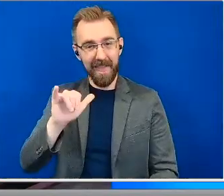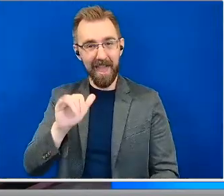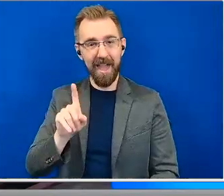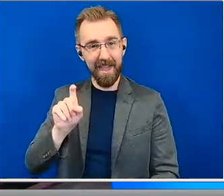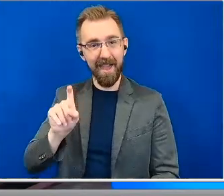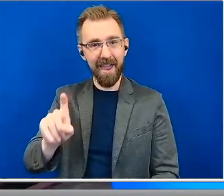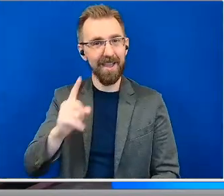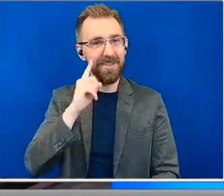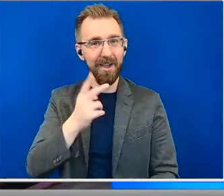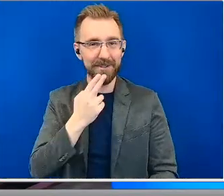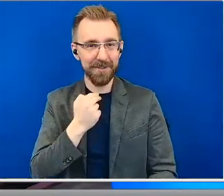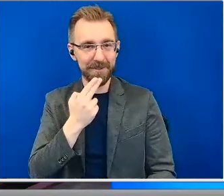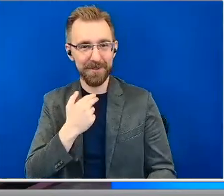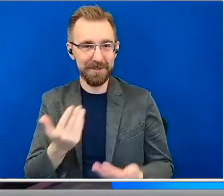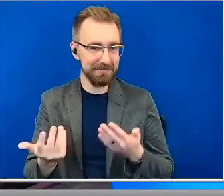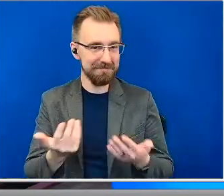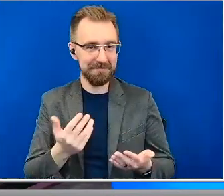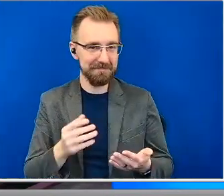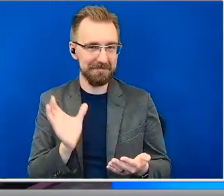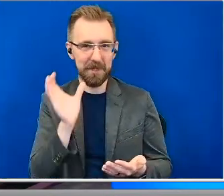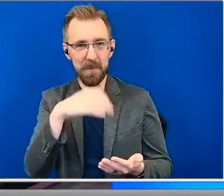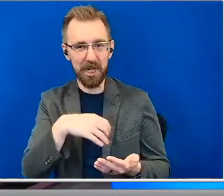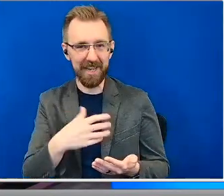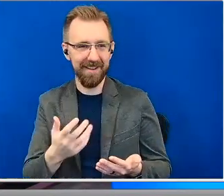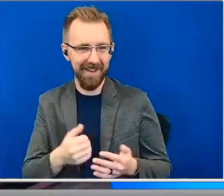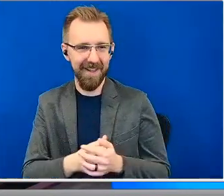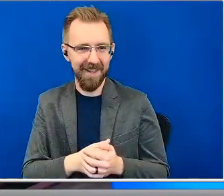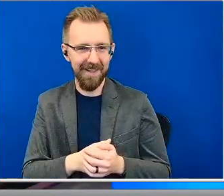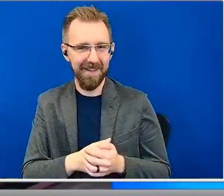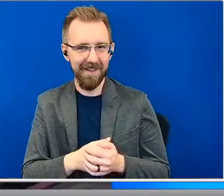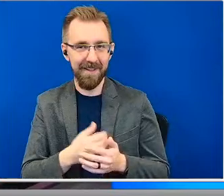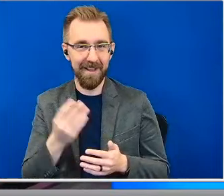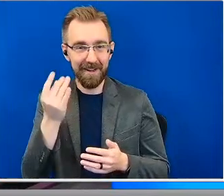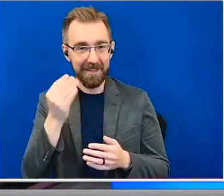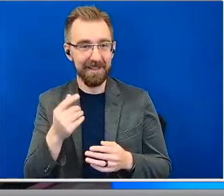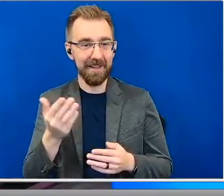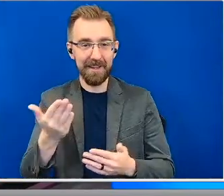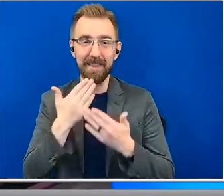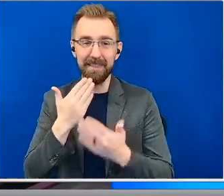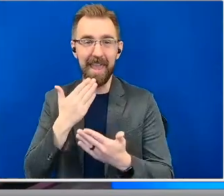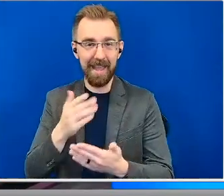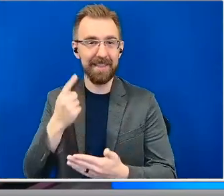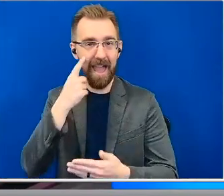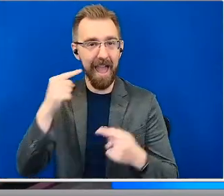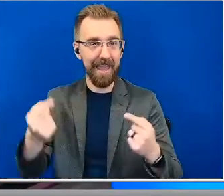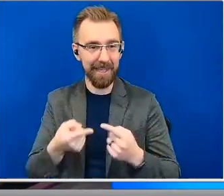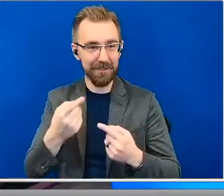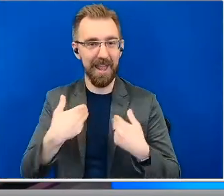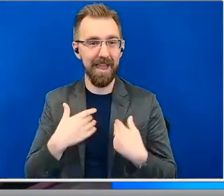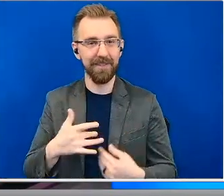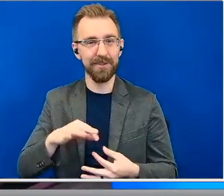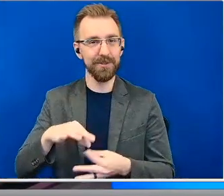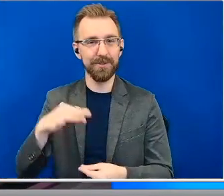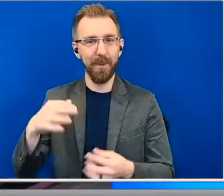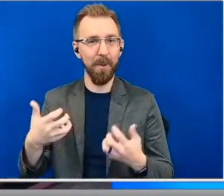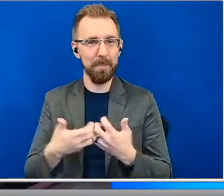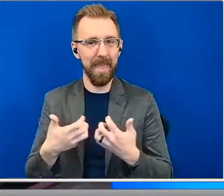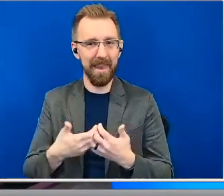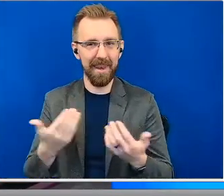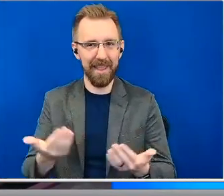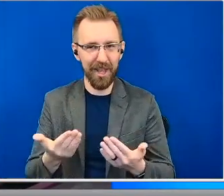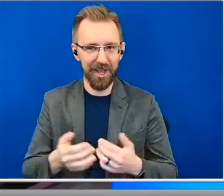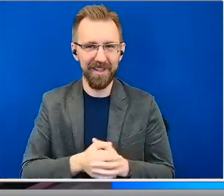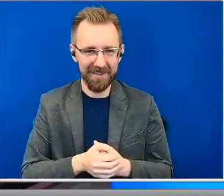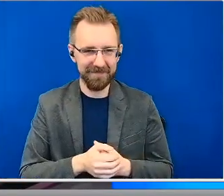cute and quirky. Thank the eye injury for you having your soulmate here. There you go. We love